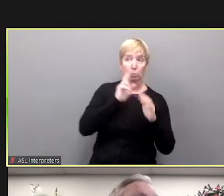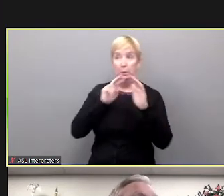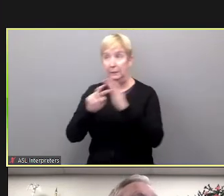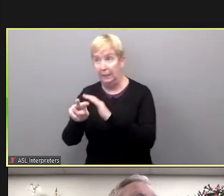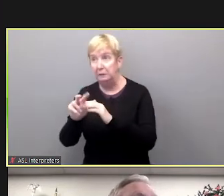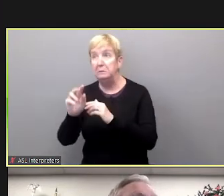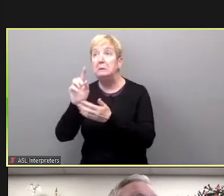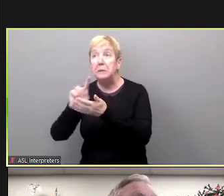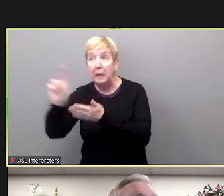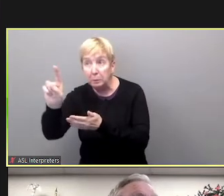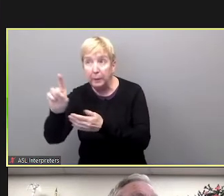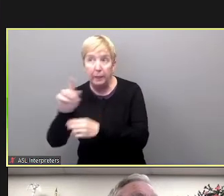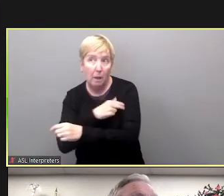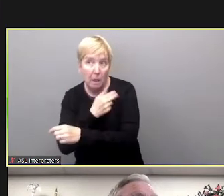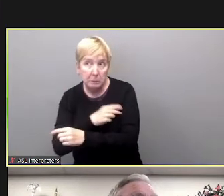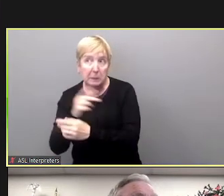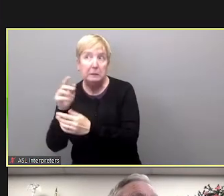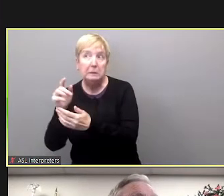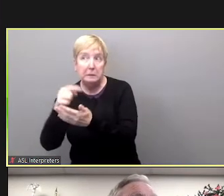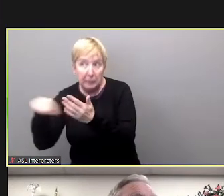please.